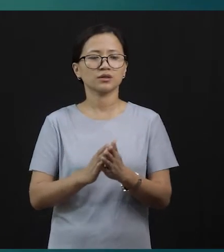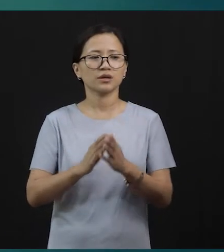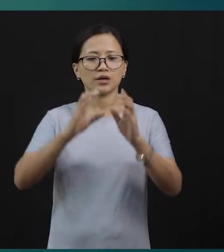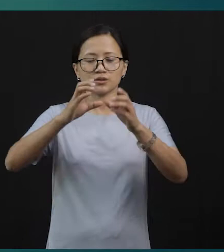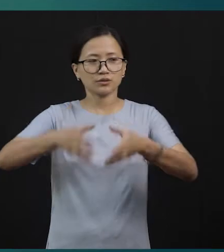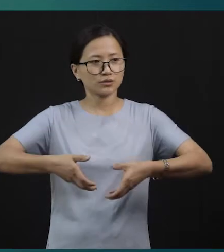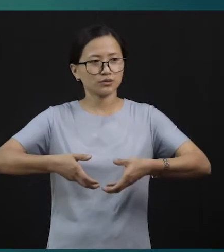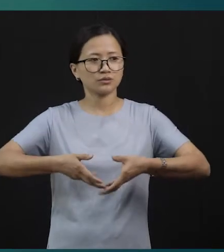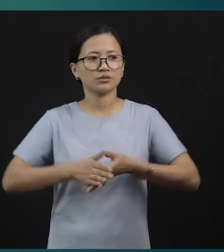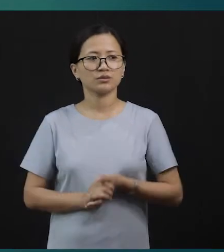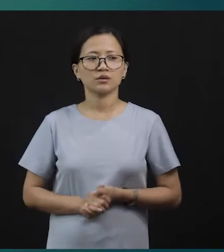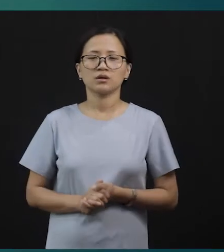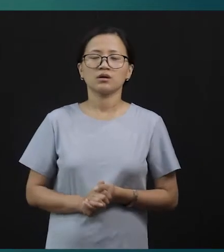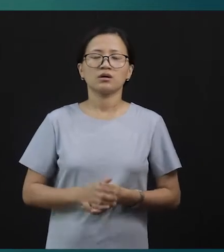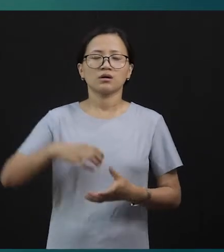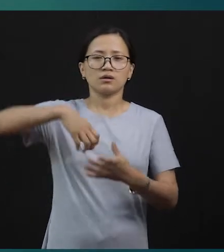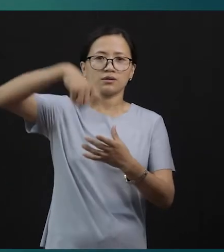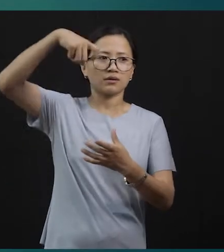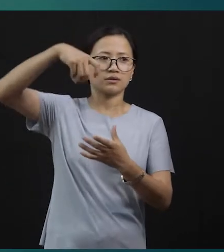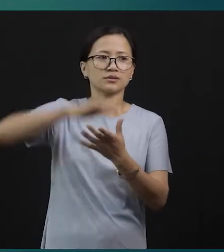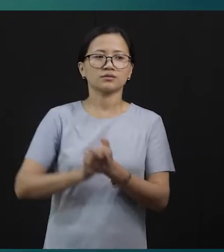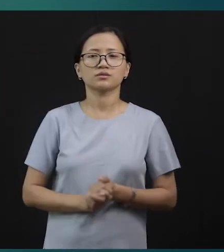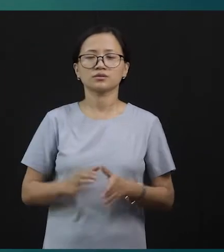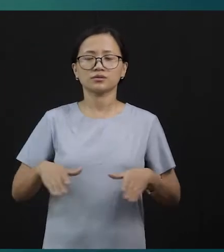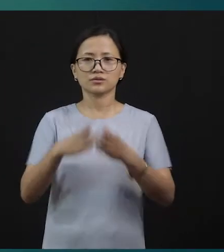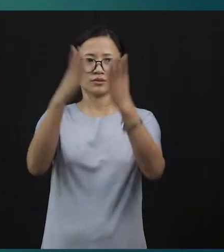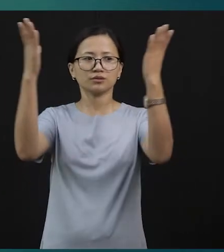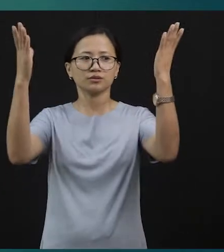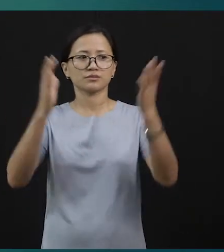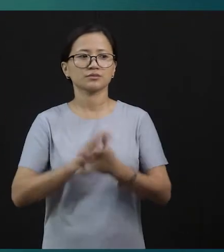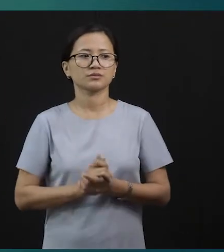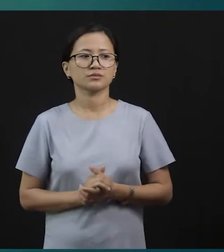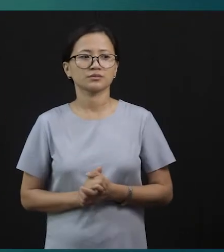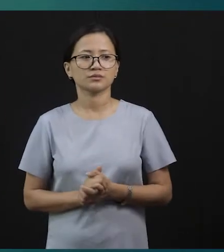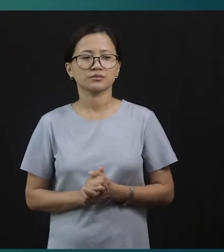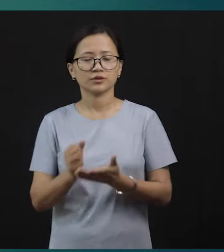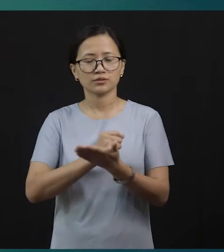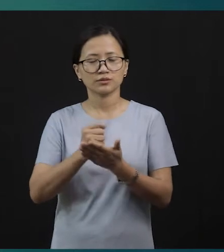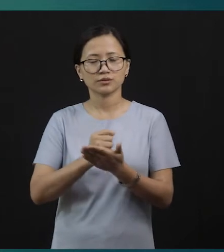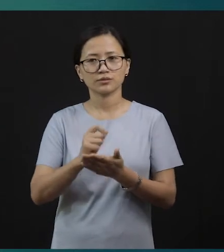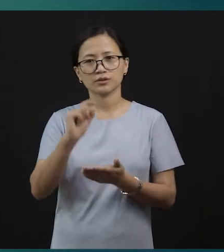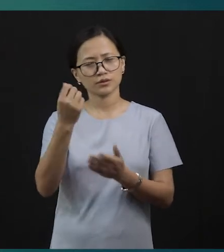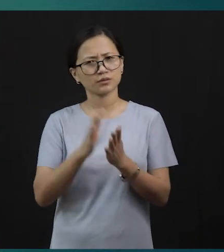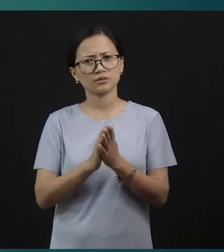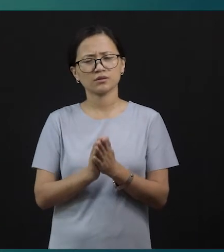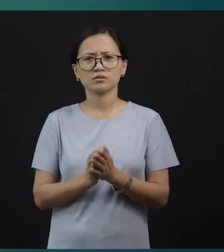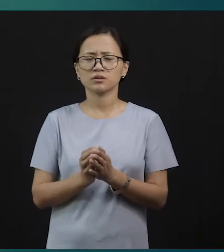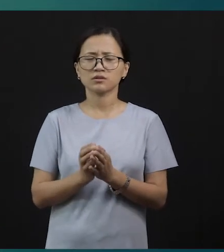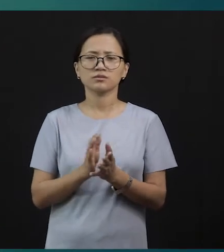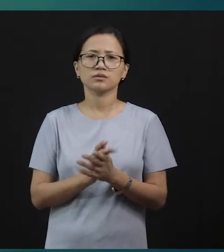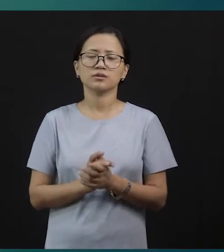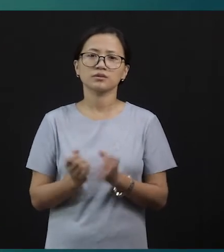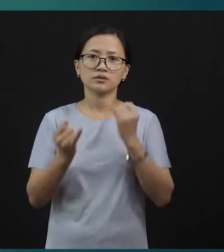did not just write and throw it there. Sometimes you want to write some thoughts. You are in class 4. Have you ever tried writing any poem, or have you ever